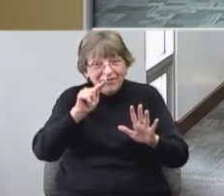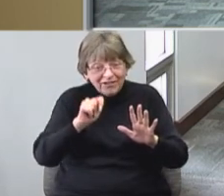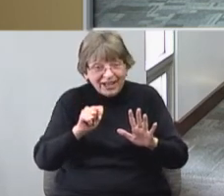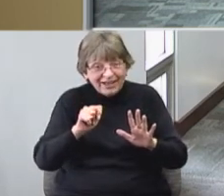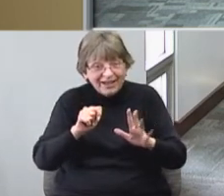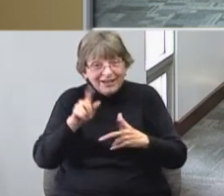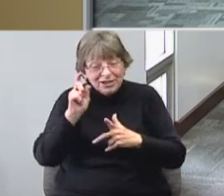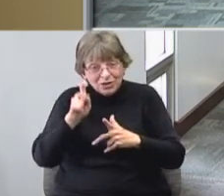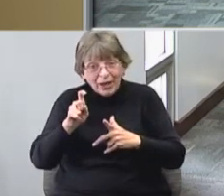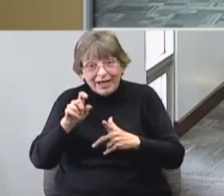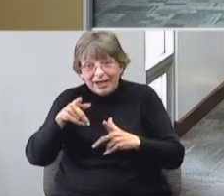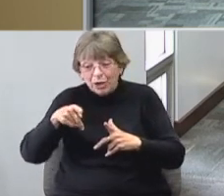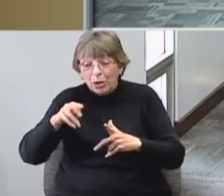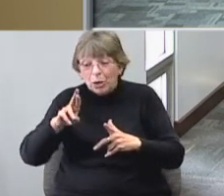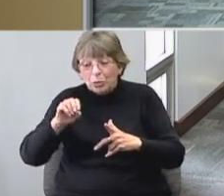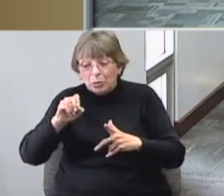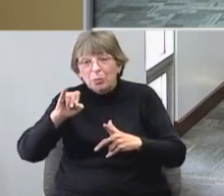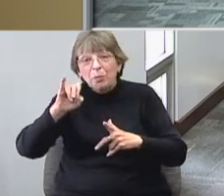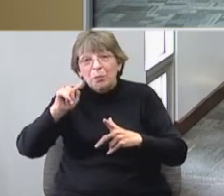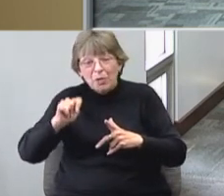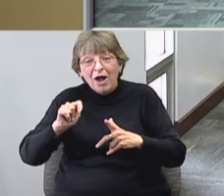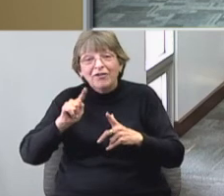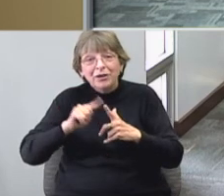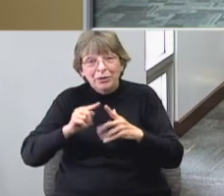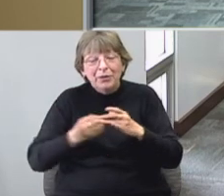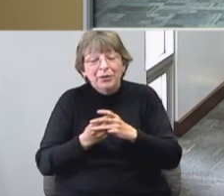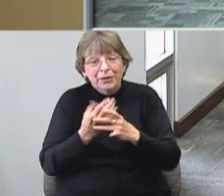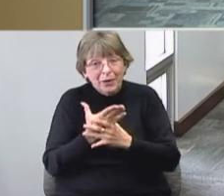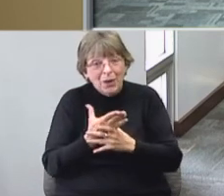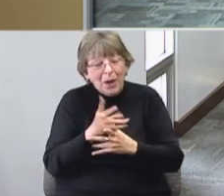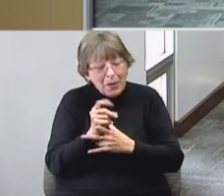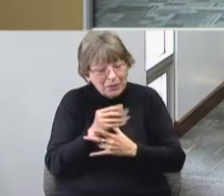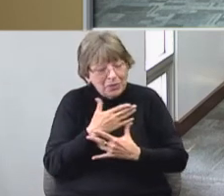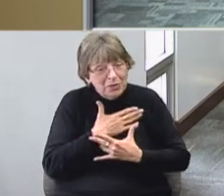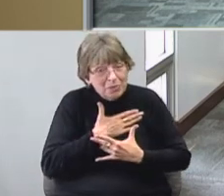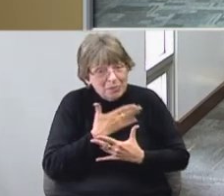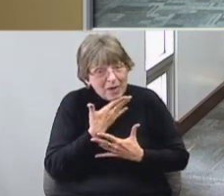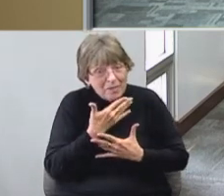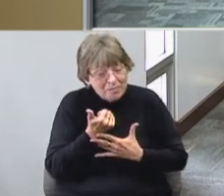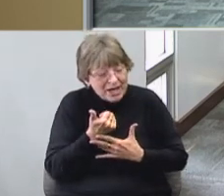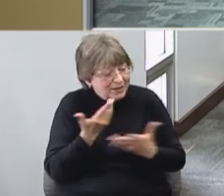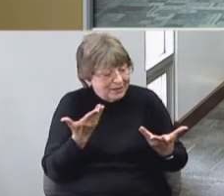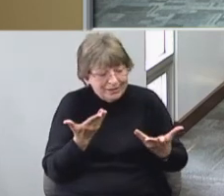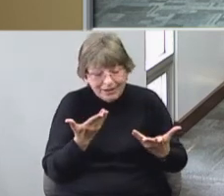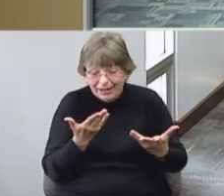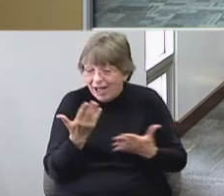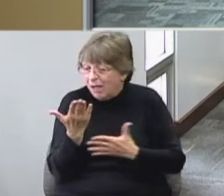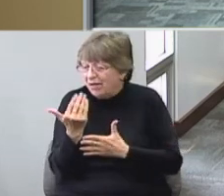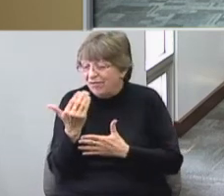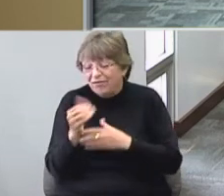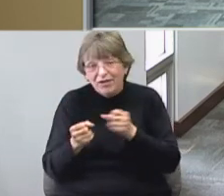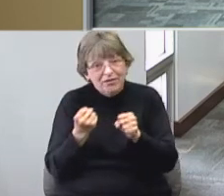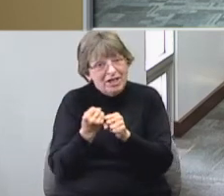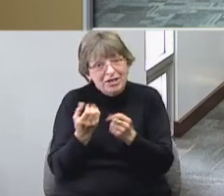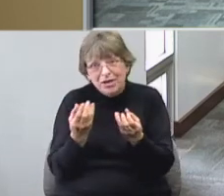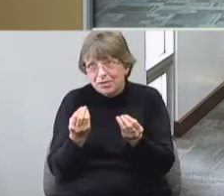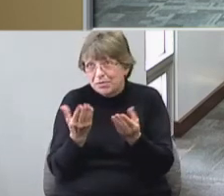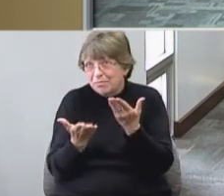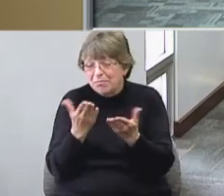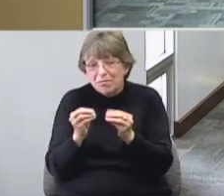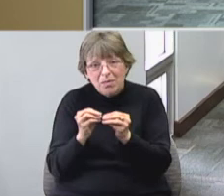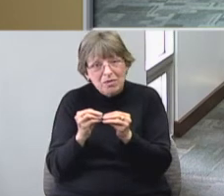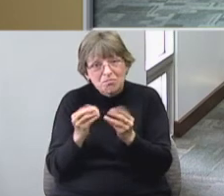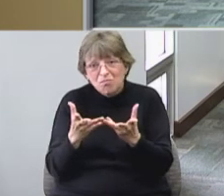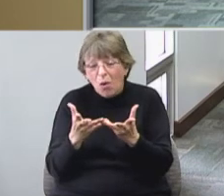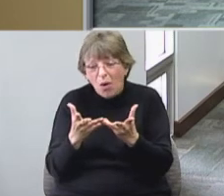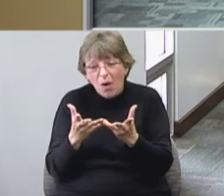do my best to turn this property that was for the last 15 years or more than that was a